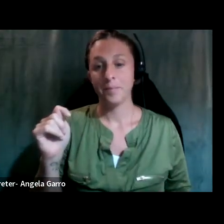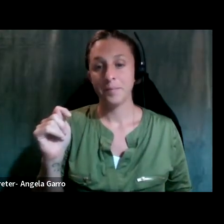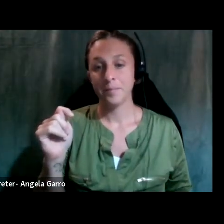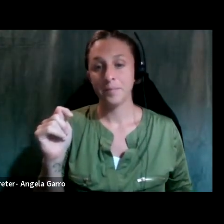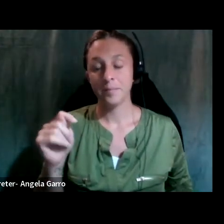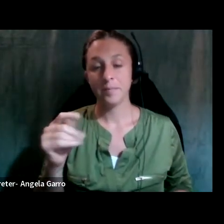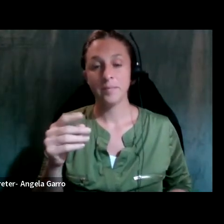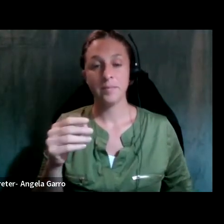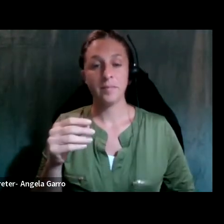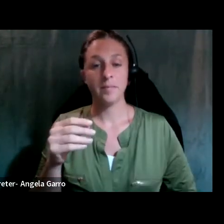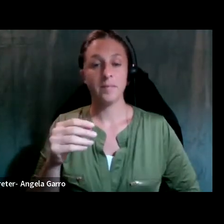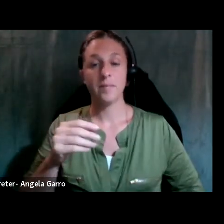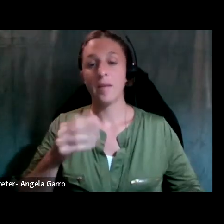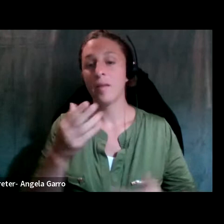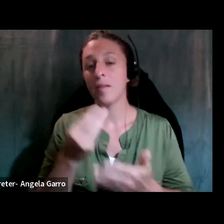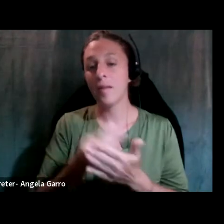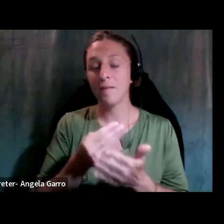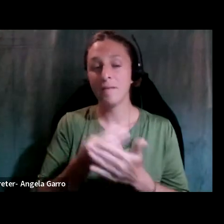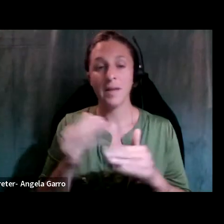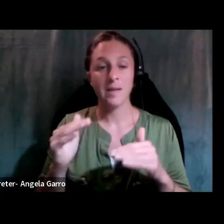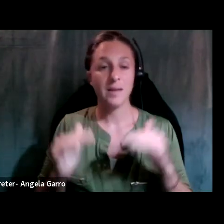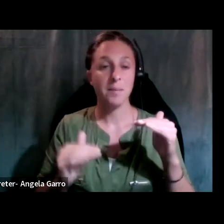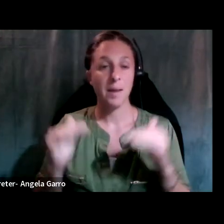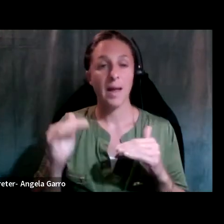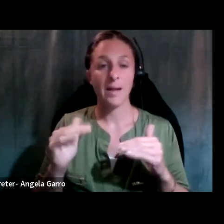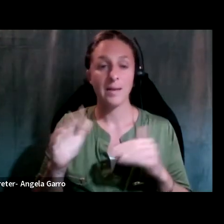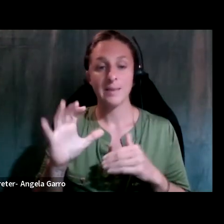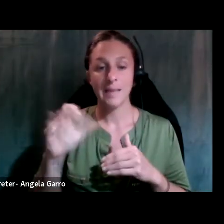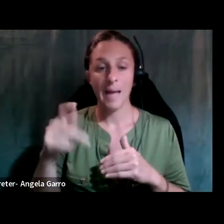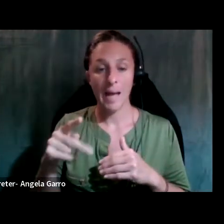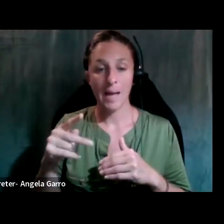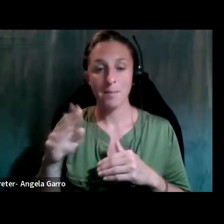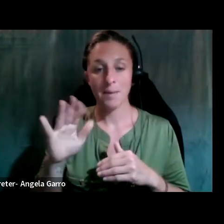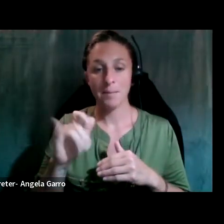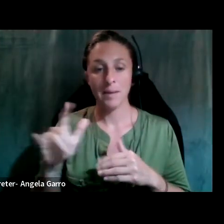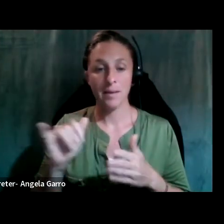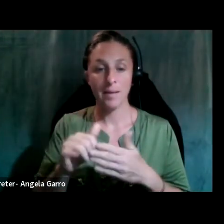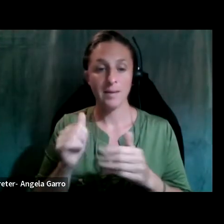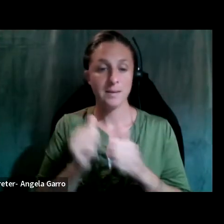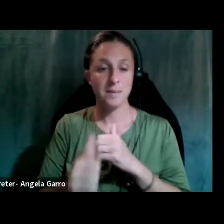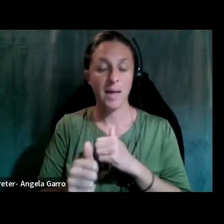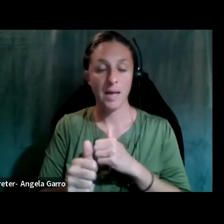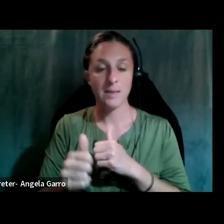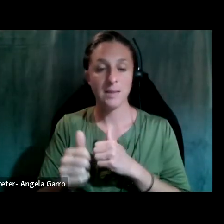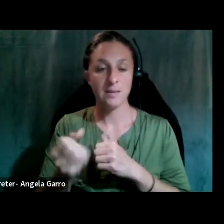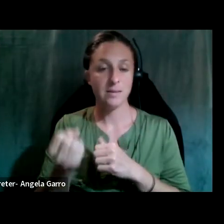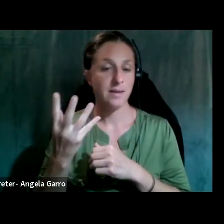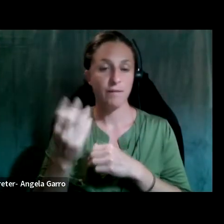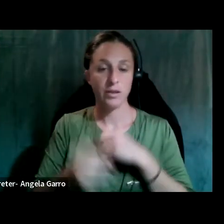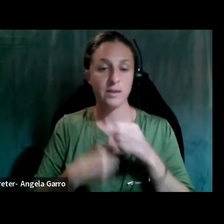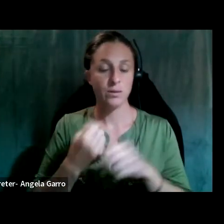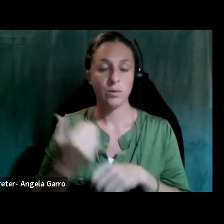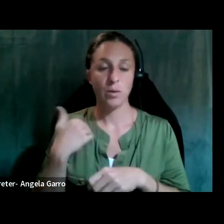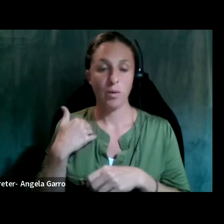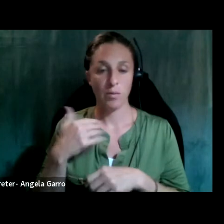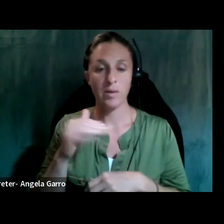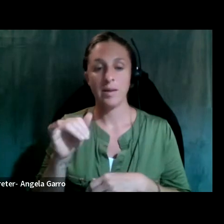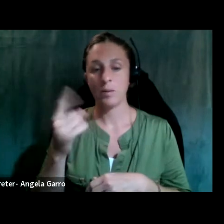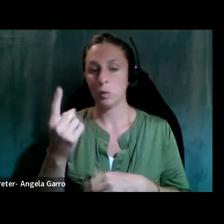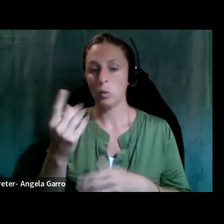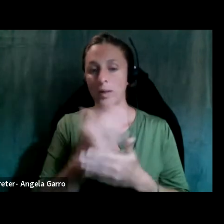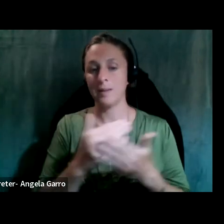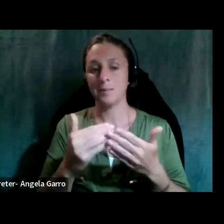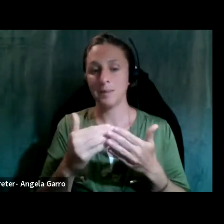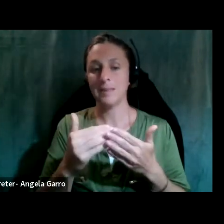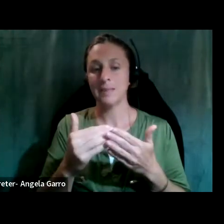the fund balance cap bill that was passed several years ago, there actually was one piece of, I think,